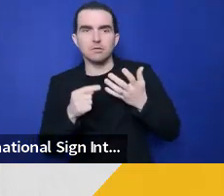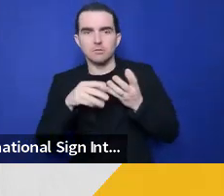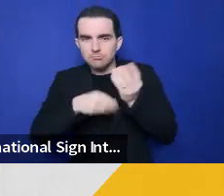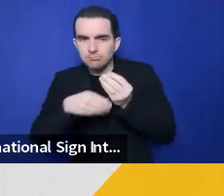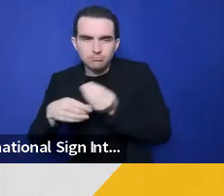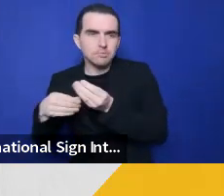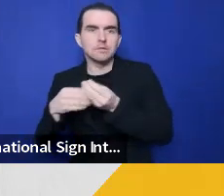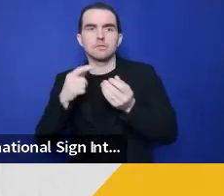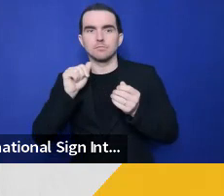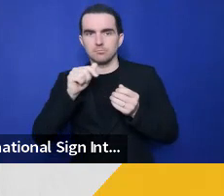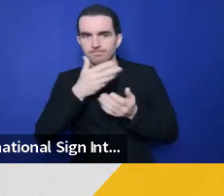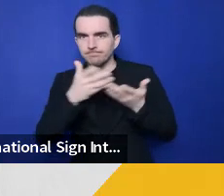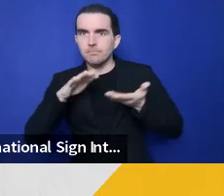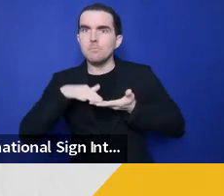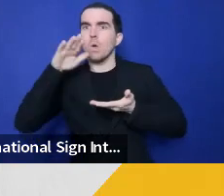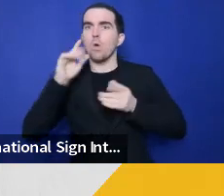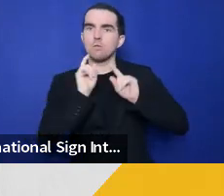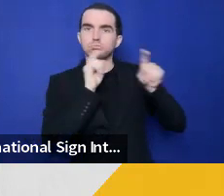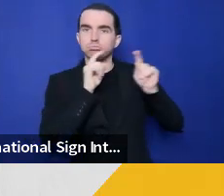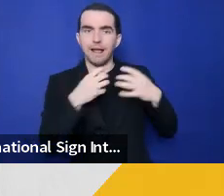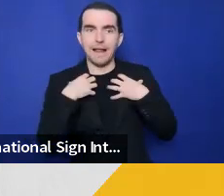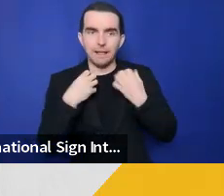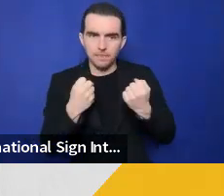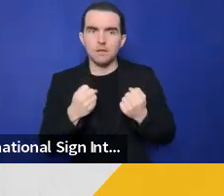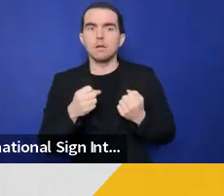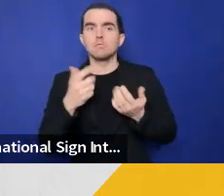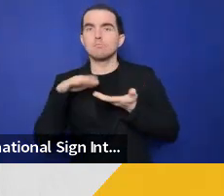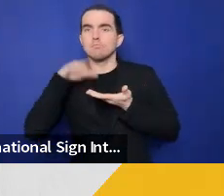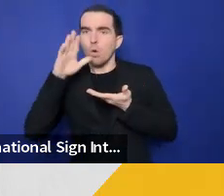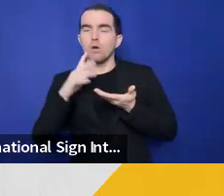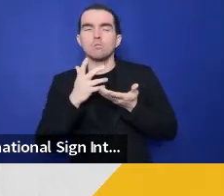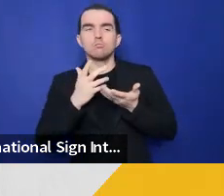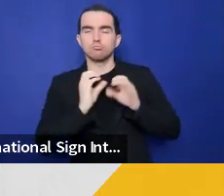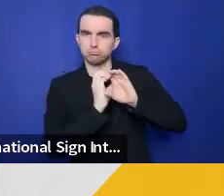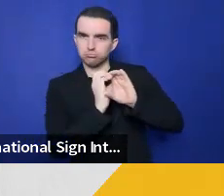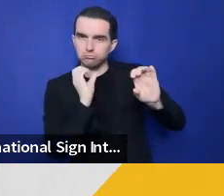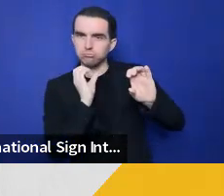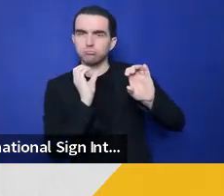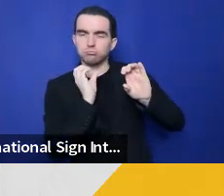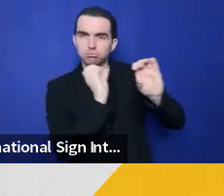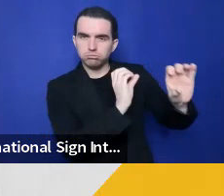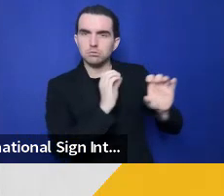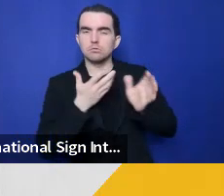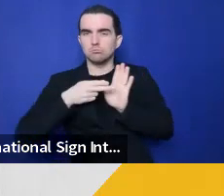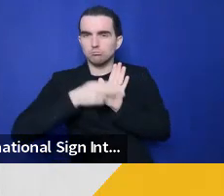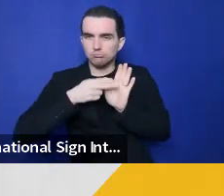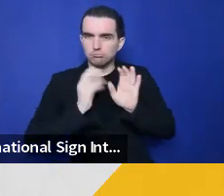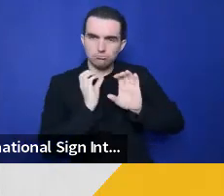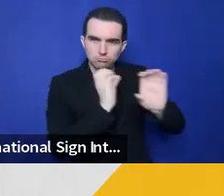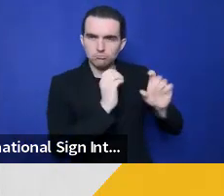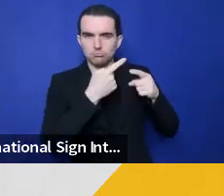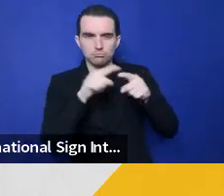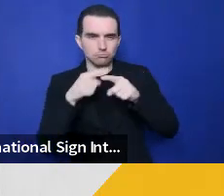wider social networks of older persons with disabilities, who often have to stop or